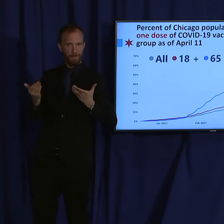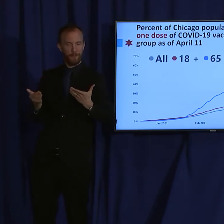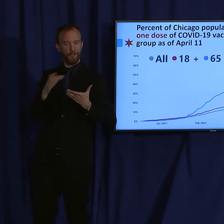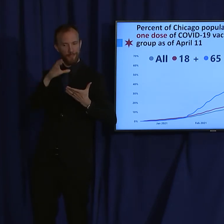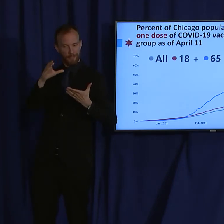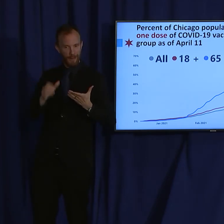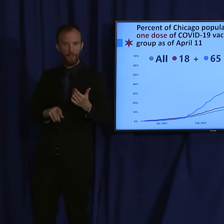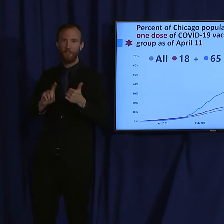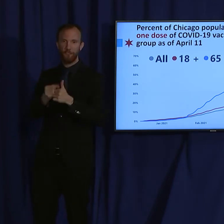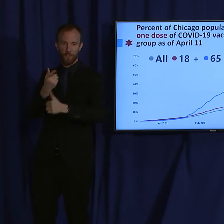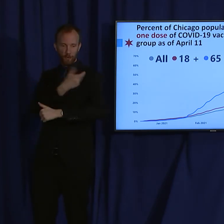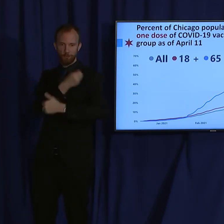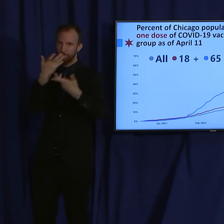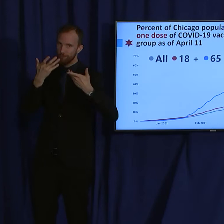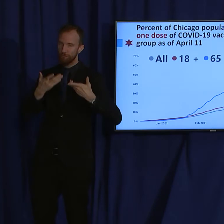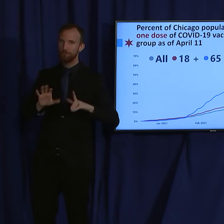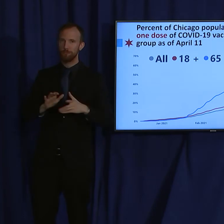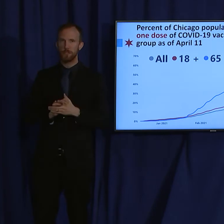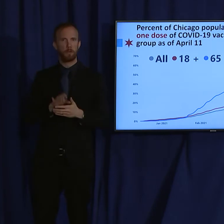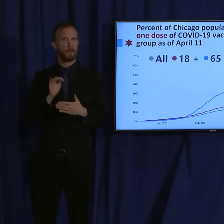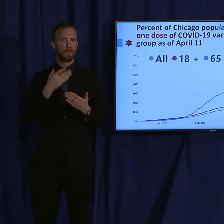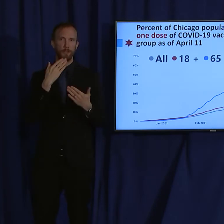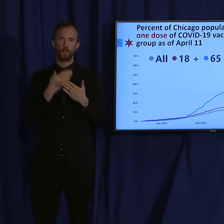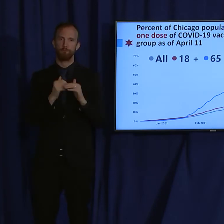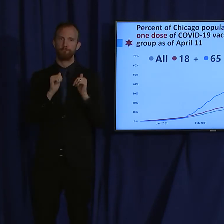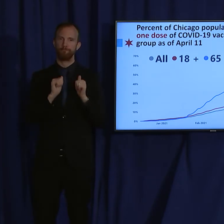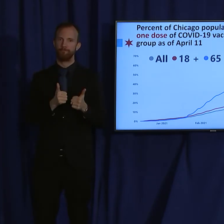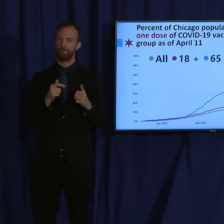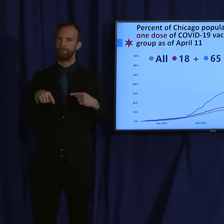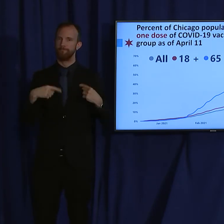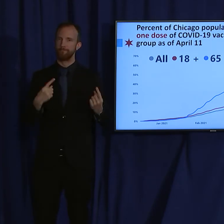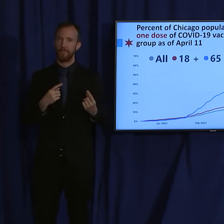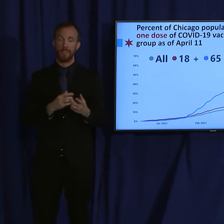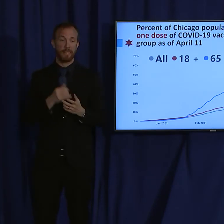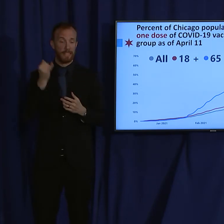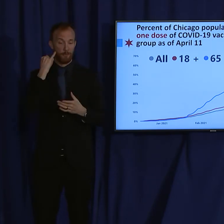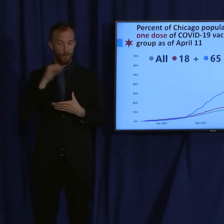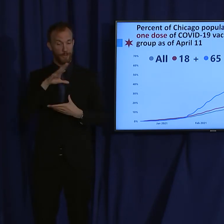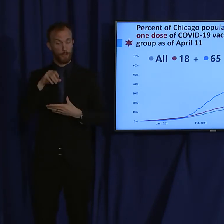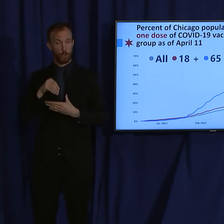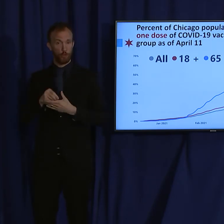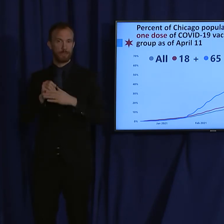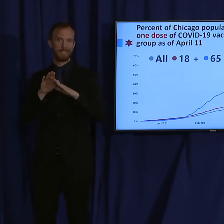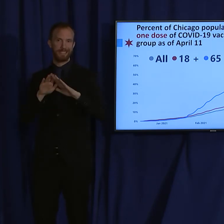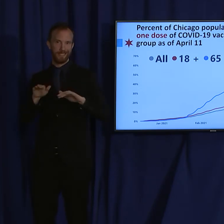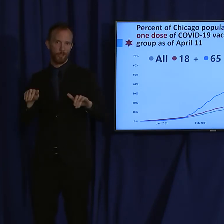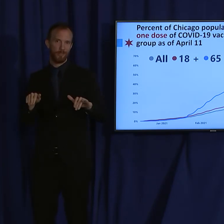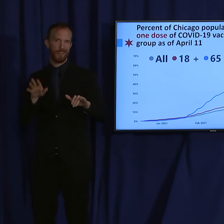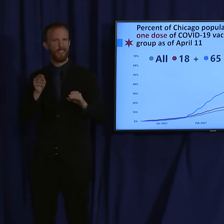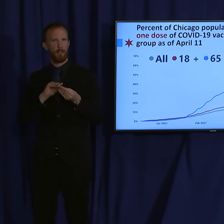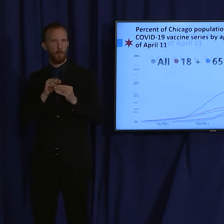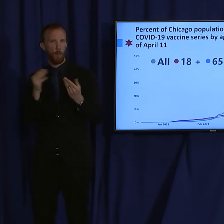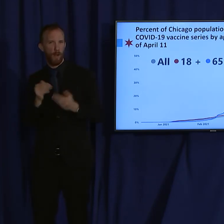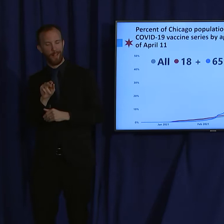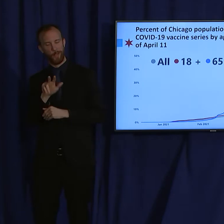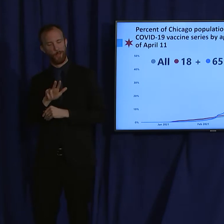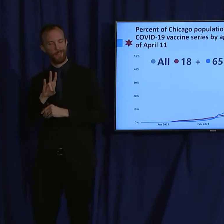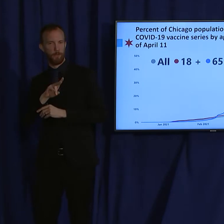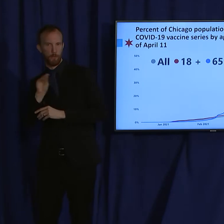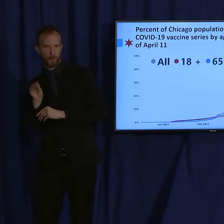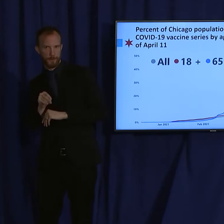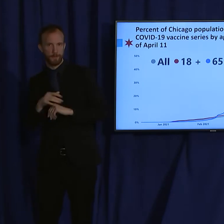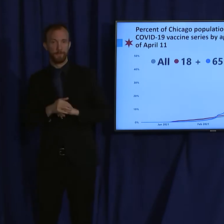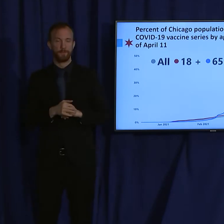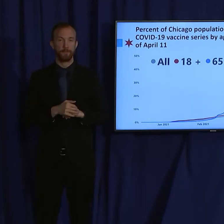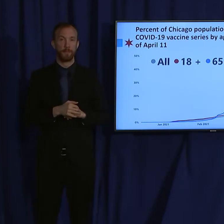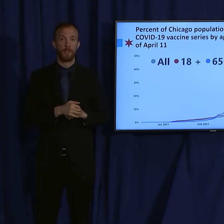vaccine, which is a really good benchmark there. And if we include all Chicagoans, including children, 37% have gotten that first dose. And if we look at the